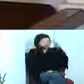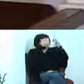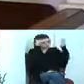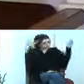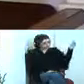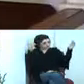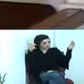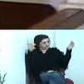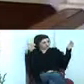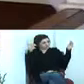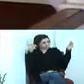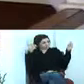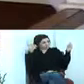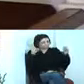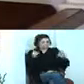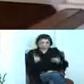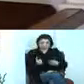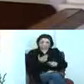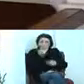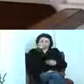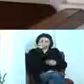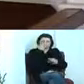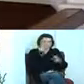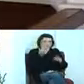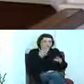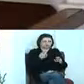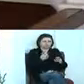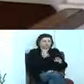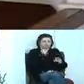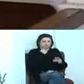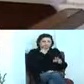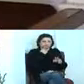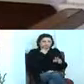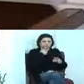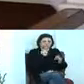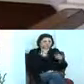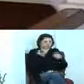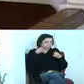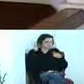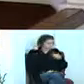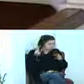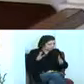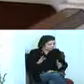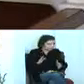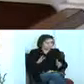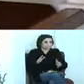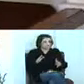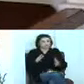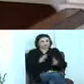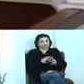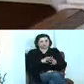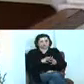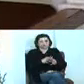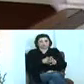We face some disappointments here. We've had some ministers. We've had them trying.